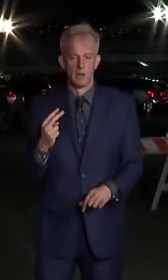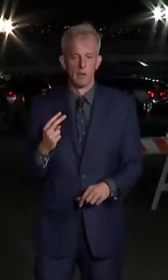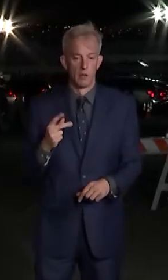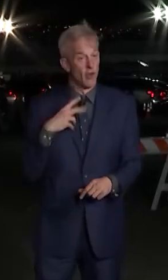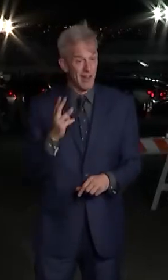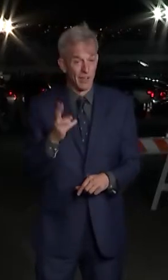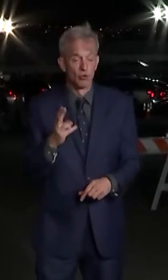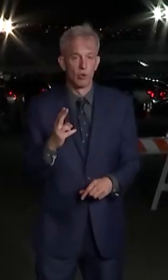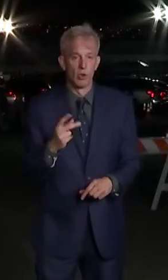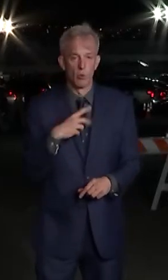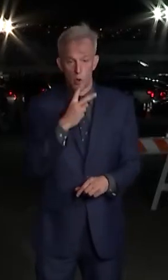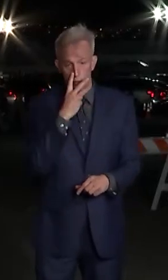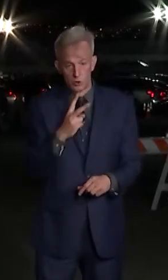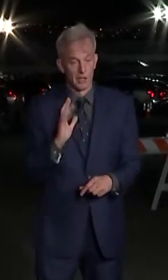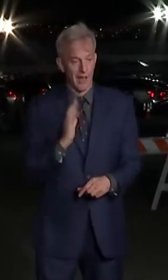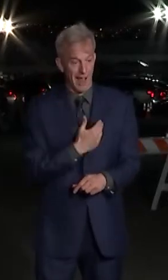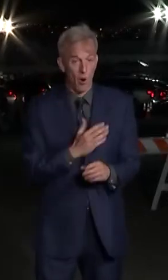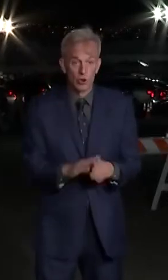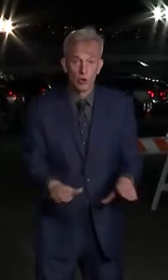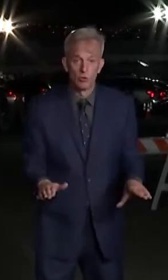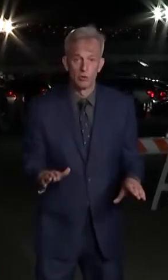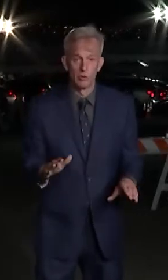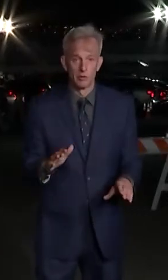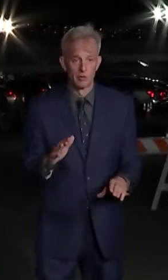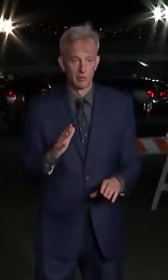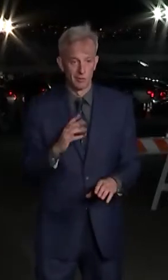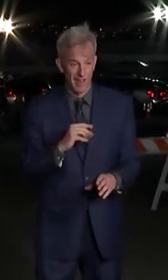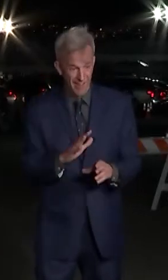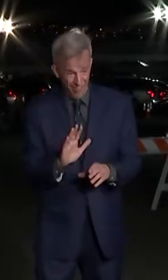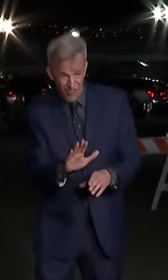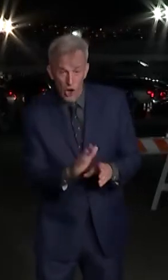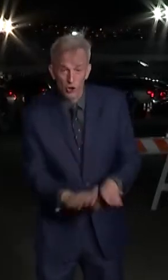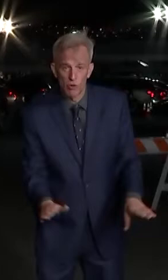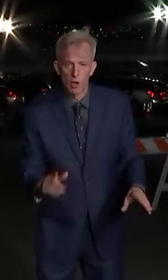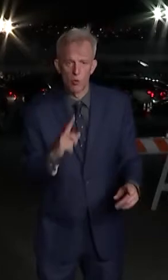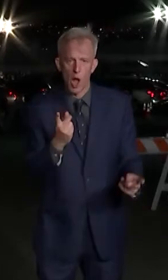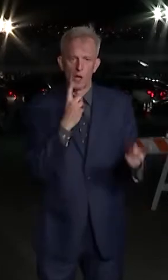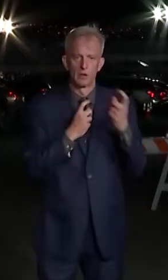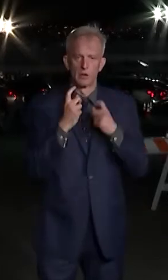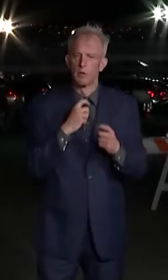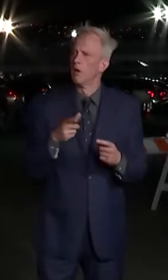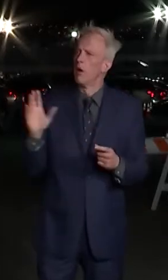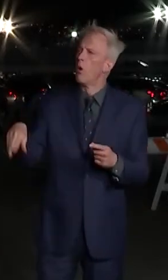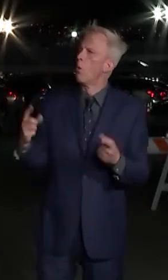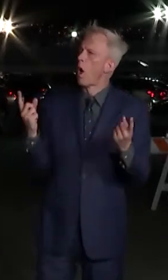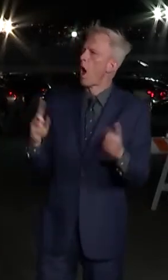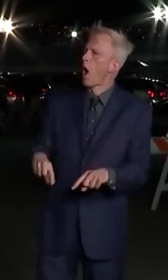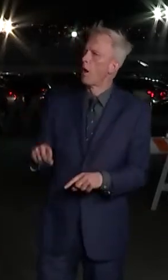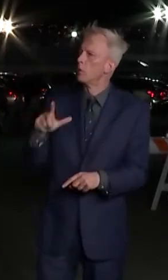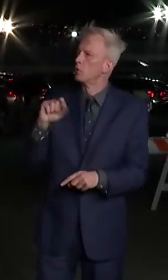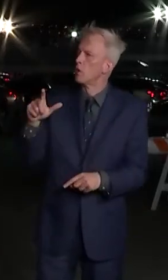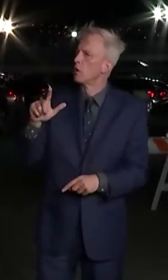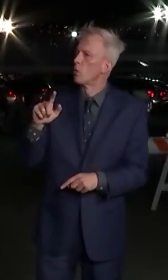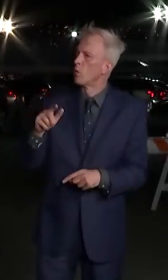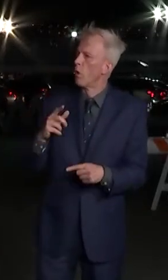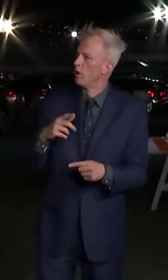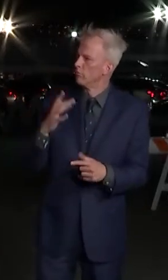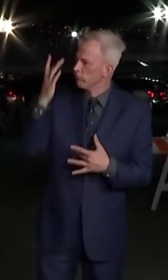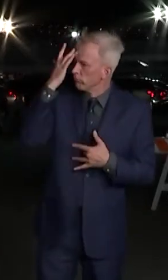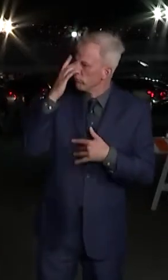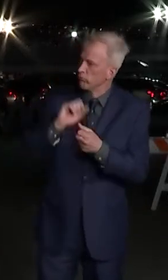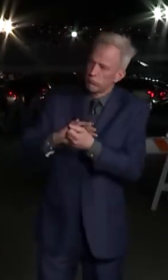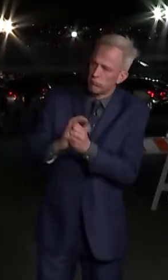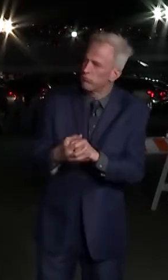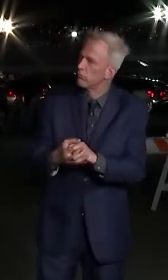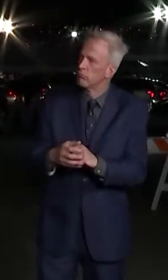will ask us about the pandemic of 2020 and 2021. They'll ask us where we were and what we did.